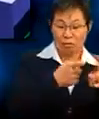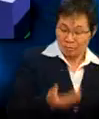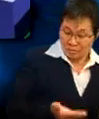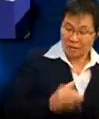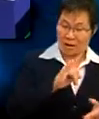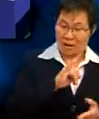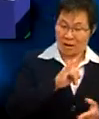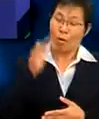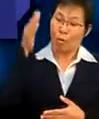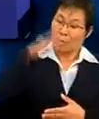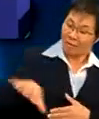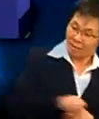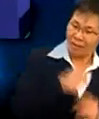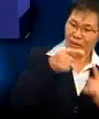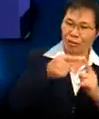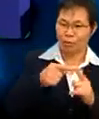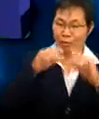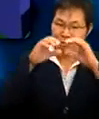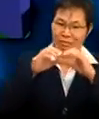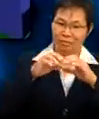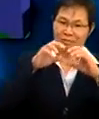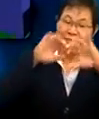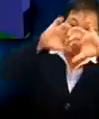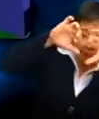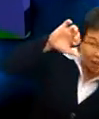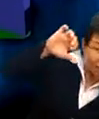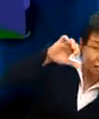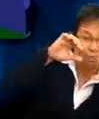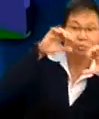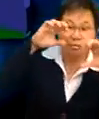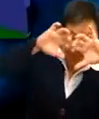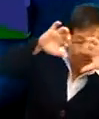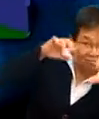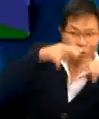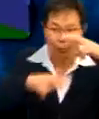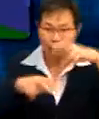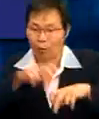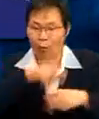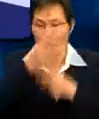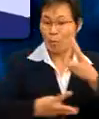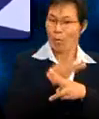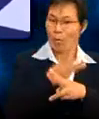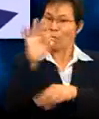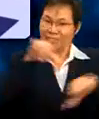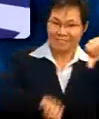From here, I will take you to explore the world of science.